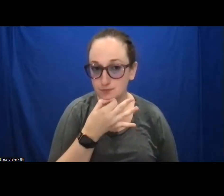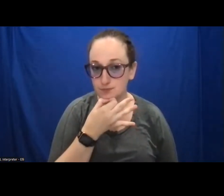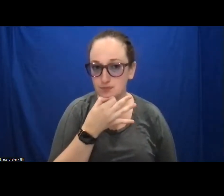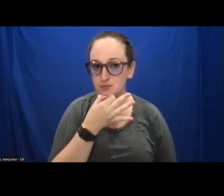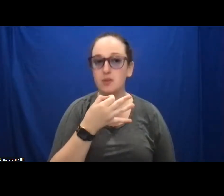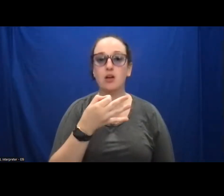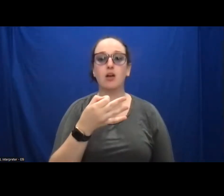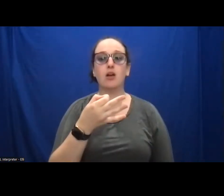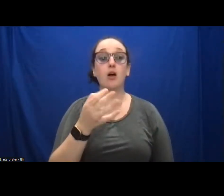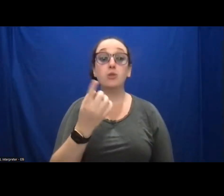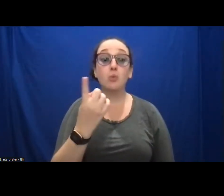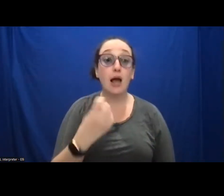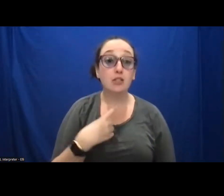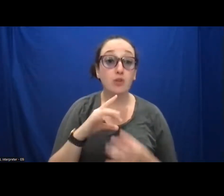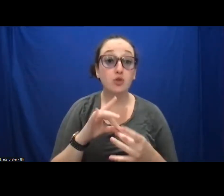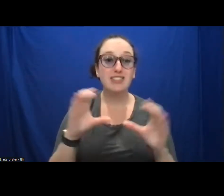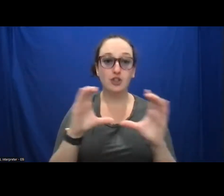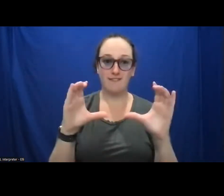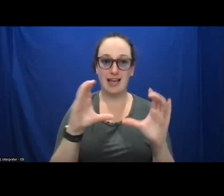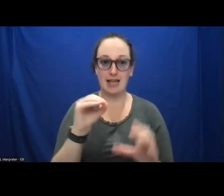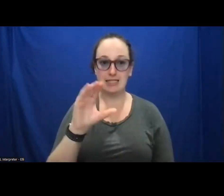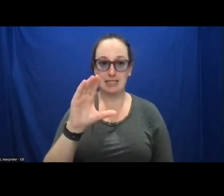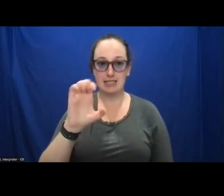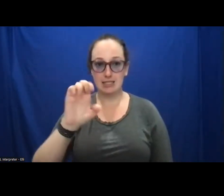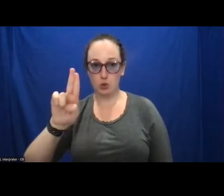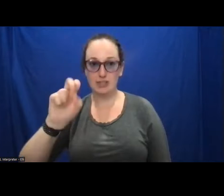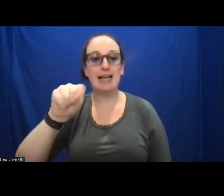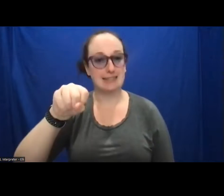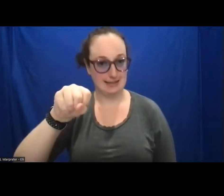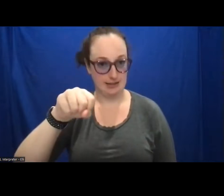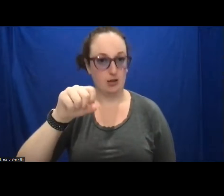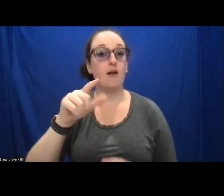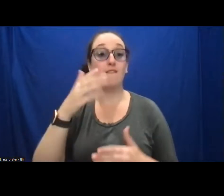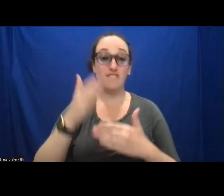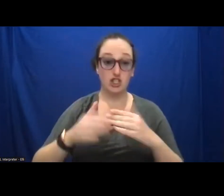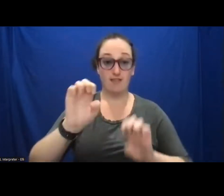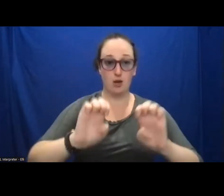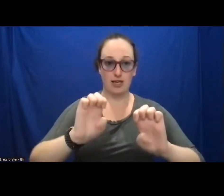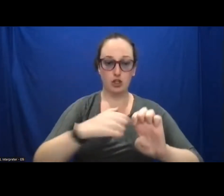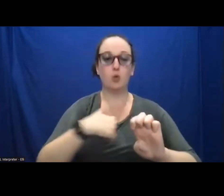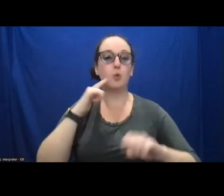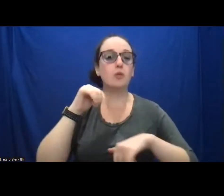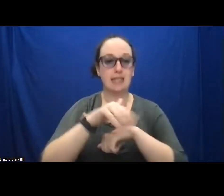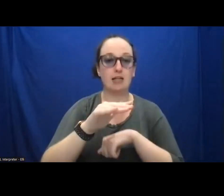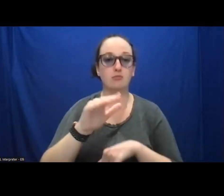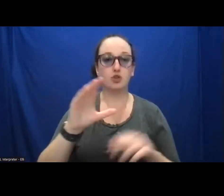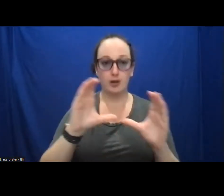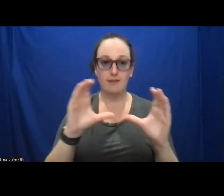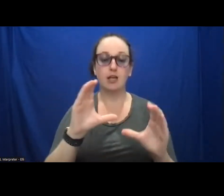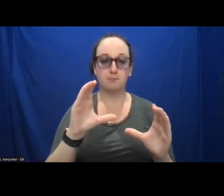So we do have a question about certificates and CEUs. Yes, that's part of the evaluation. If you fill that out, we will send you a